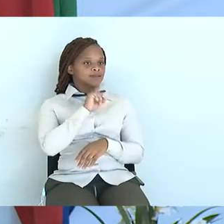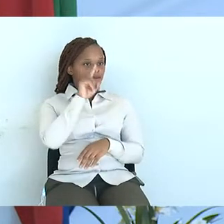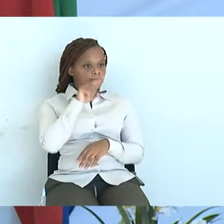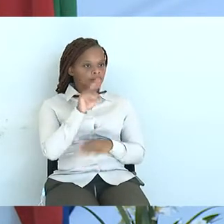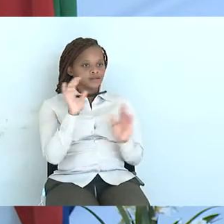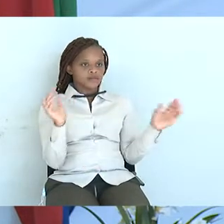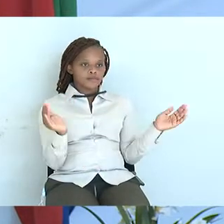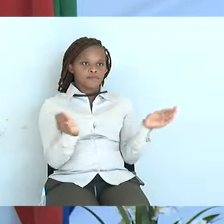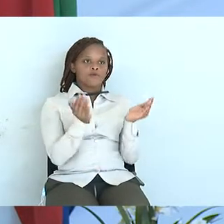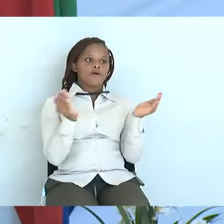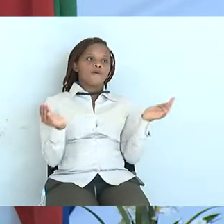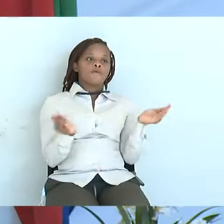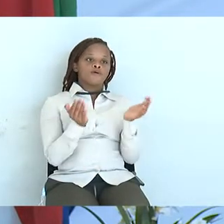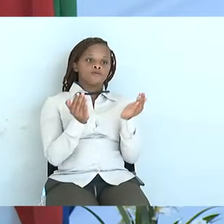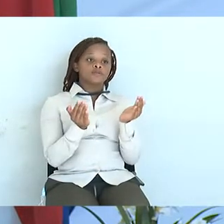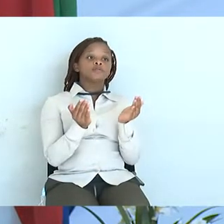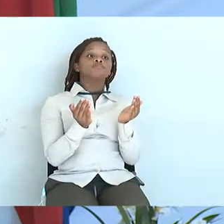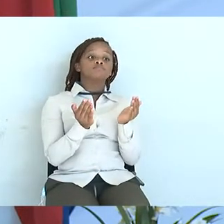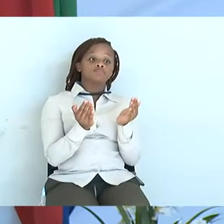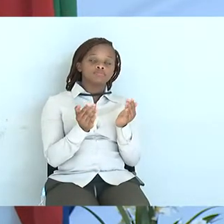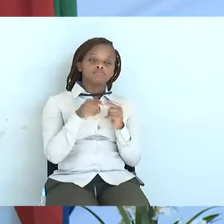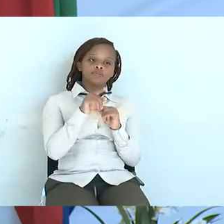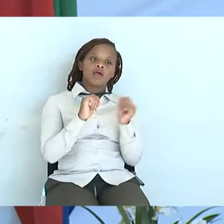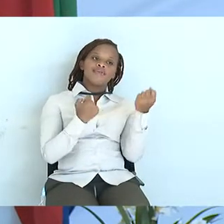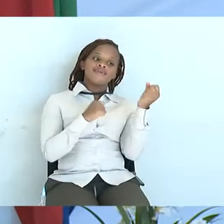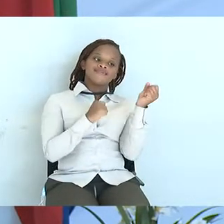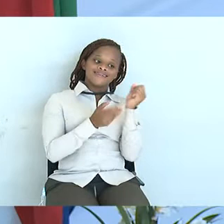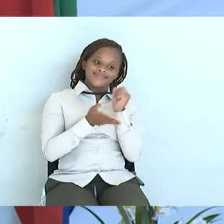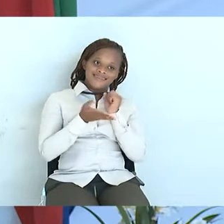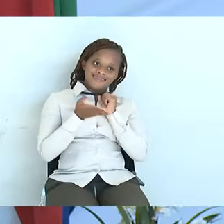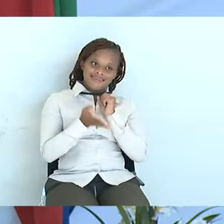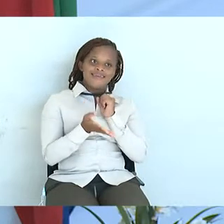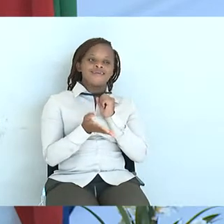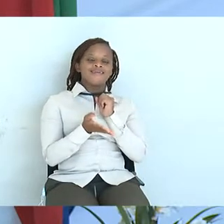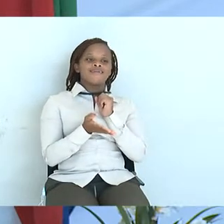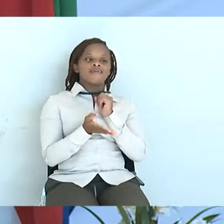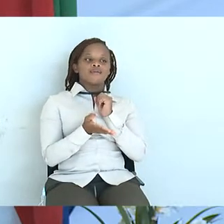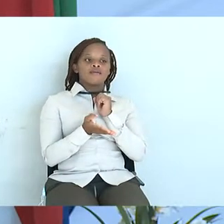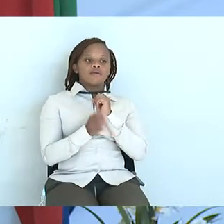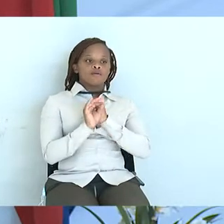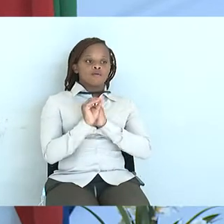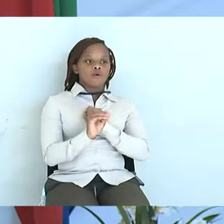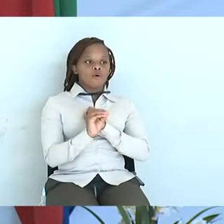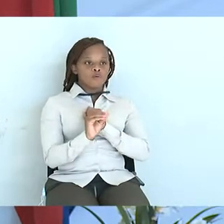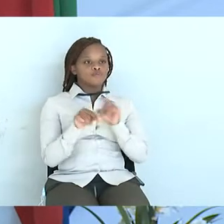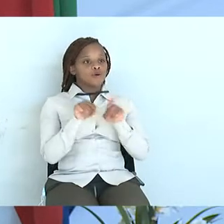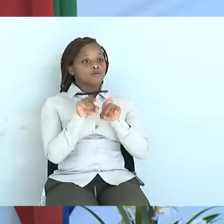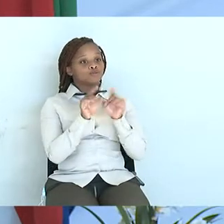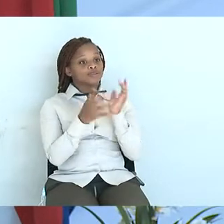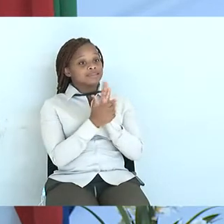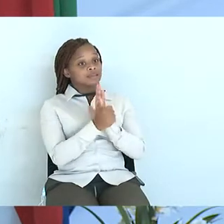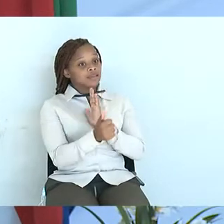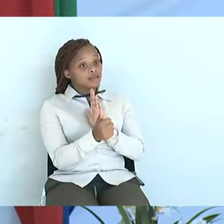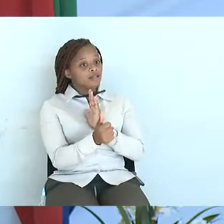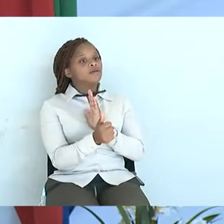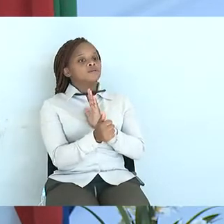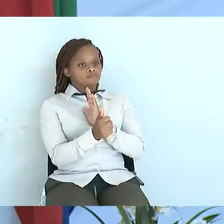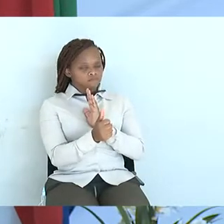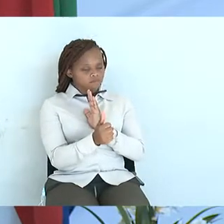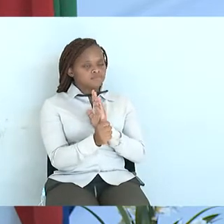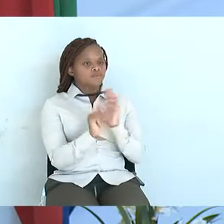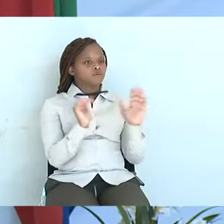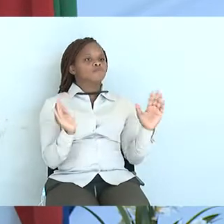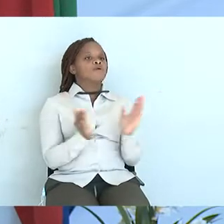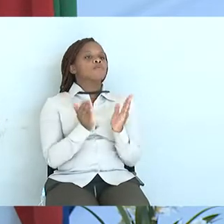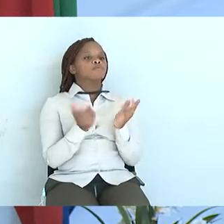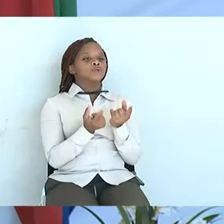of industries here by local people. We promote skills revolution of our people. They must be able to